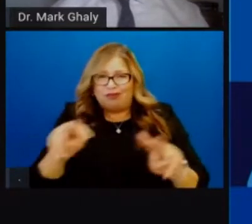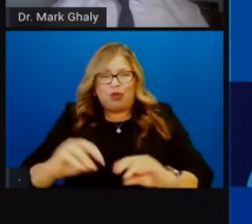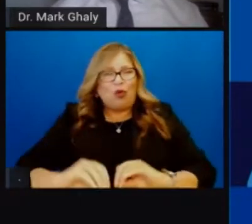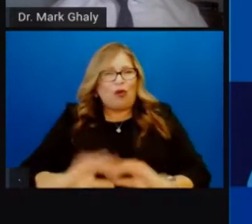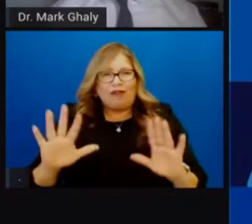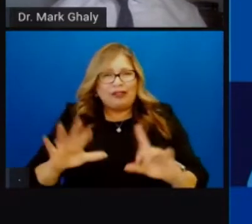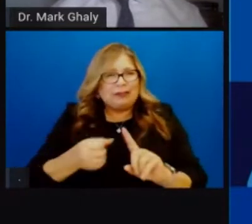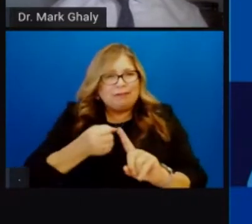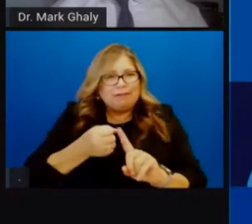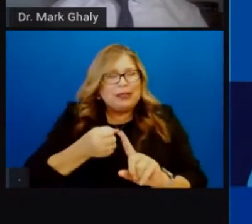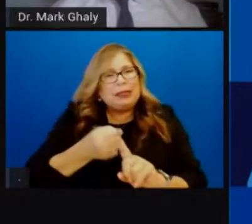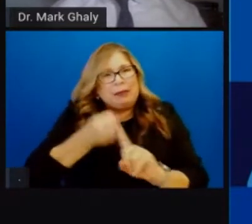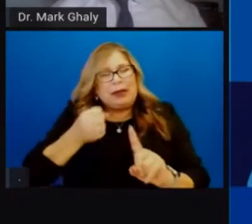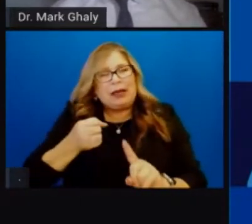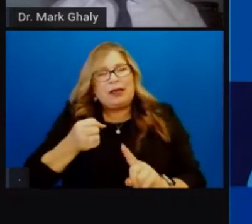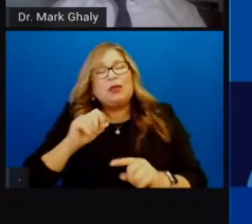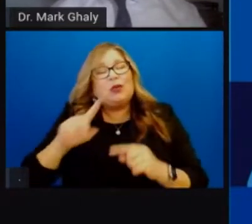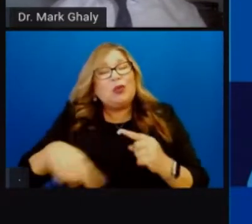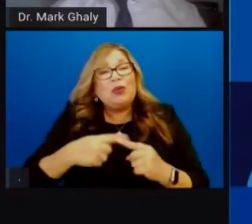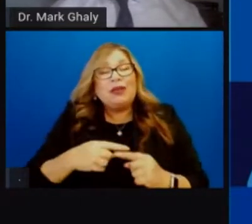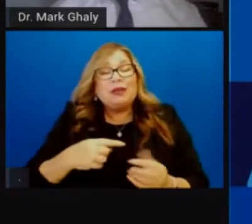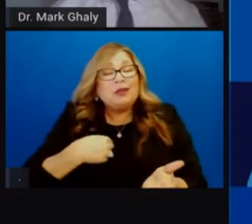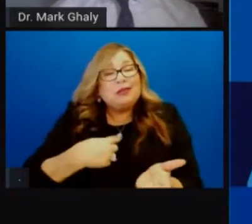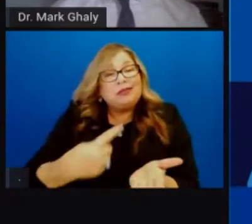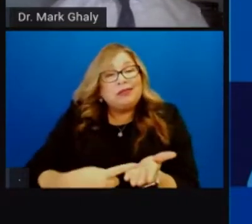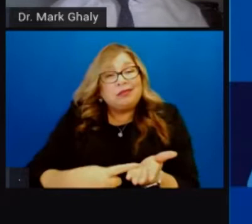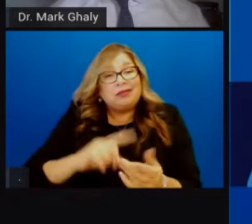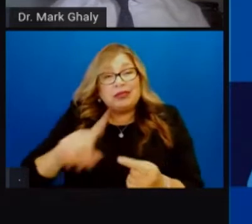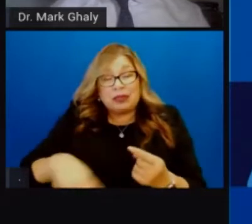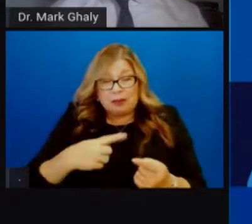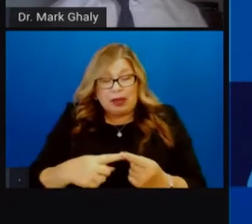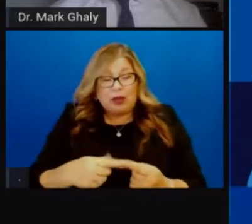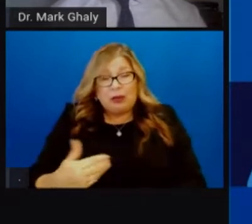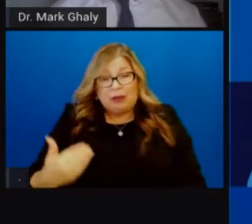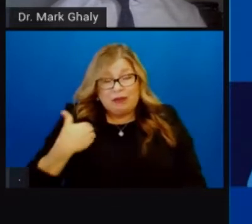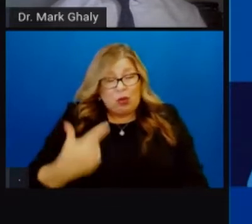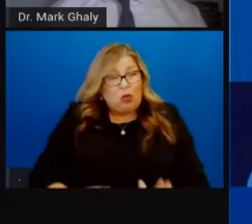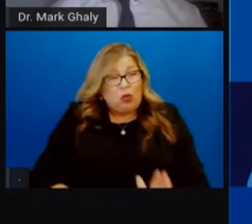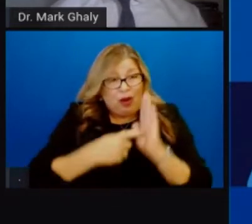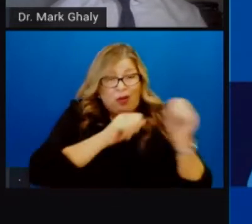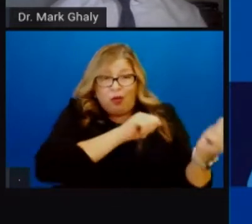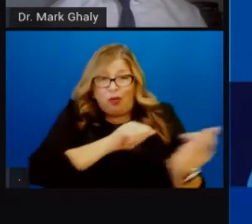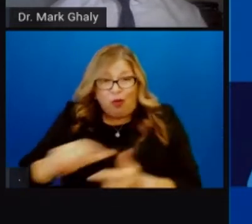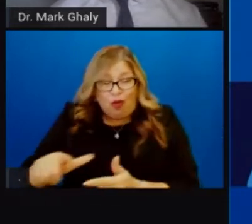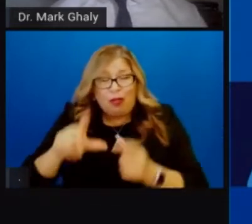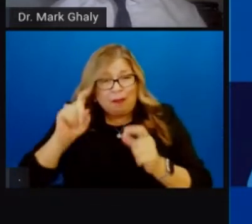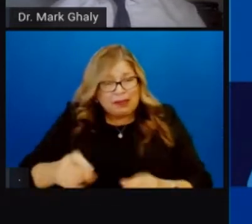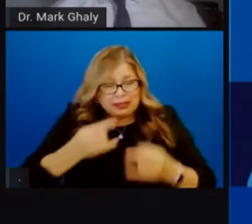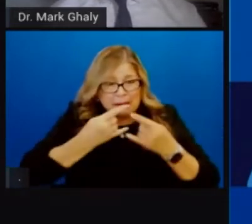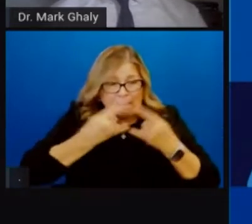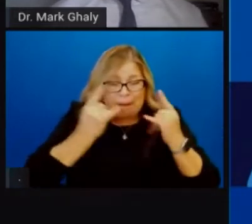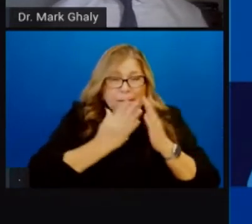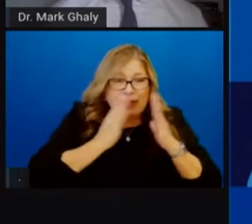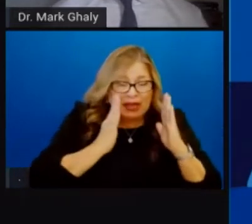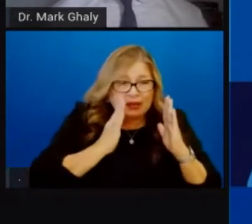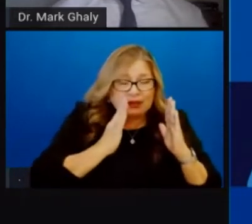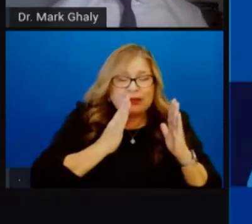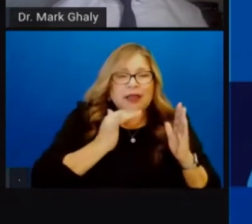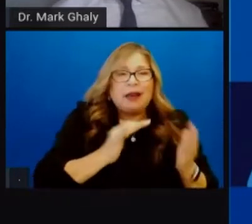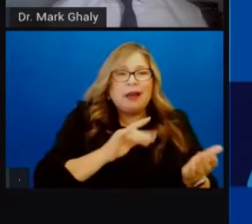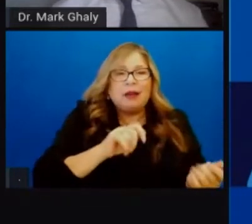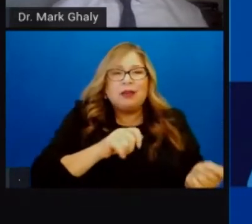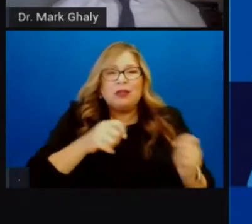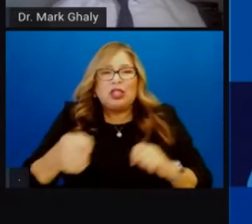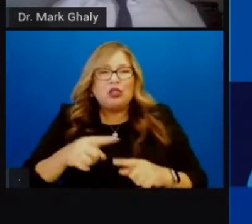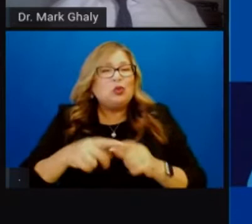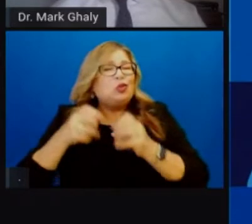about really moving from required masking to strong recommendation, a time when